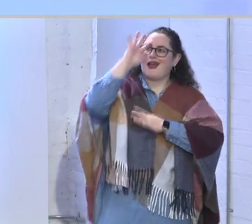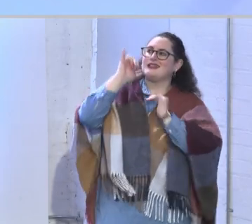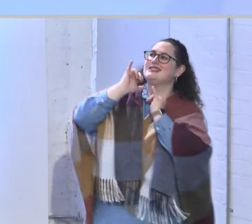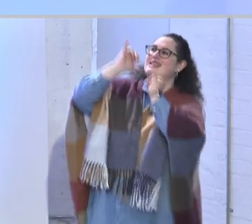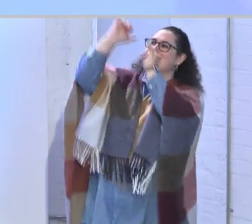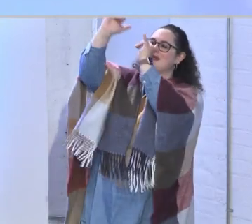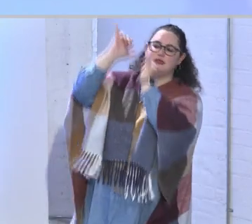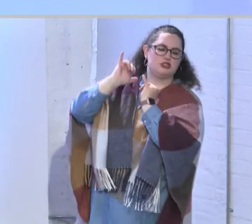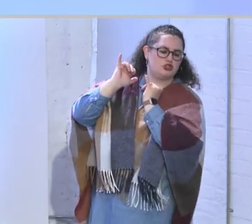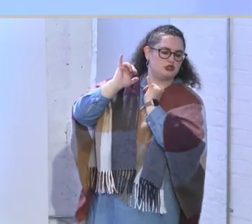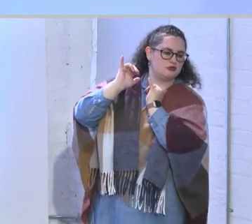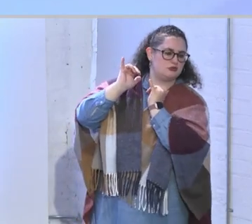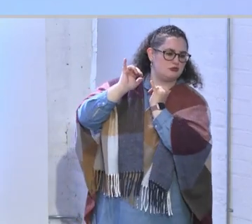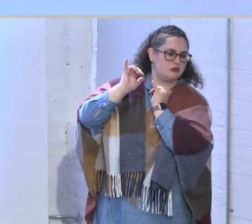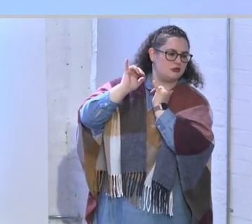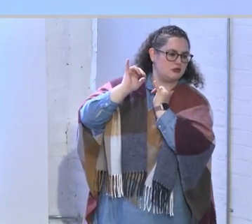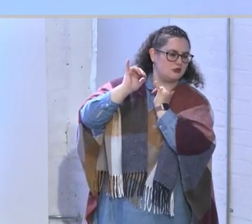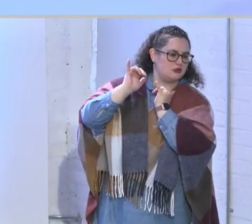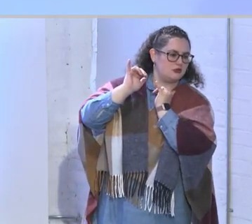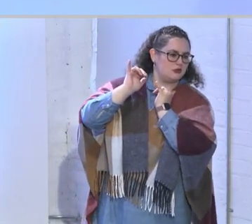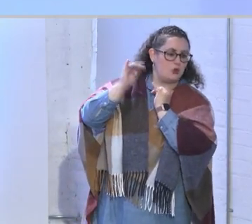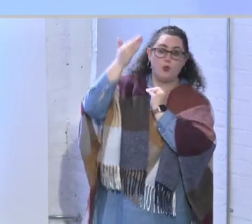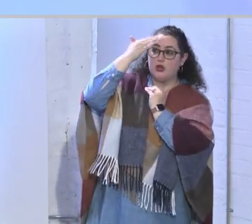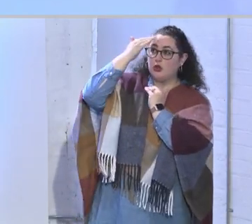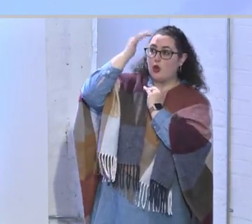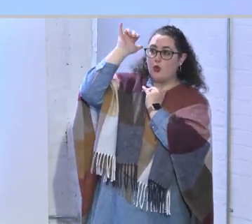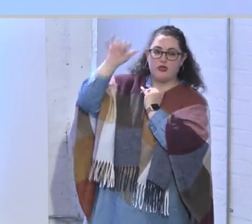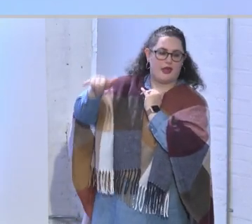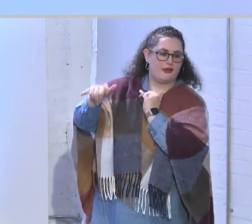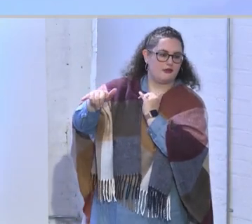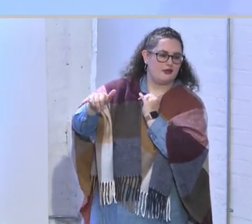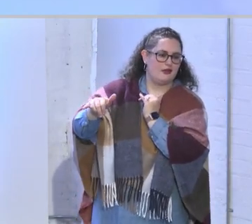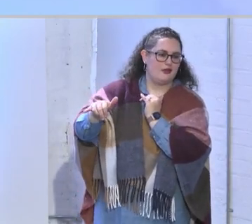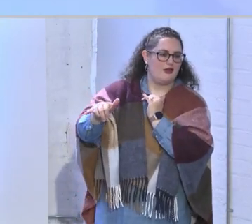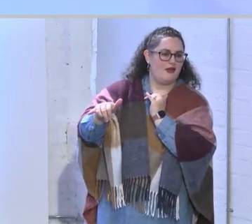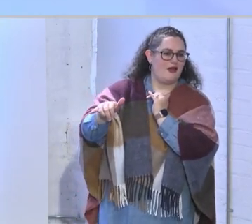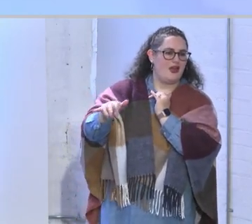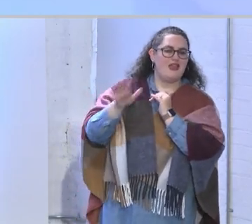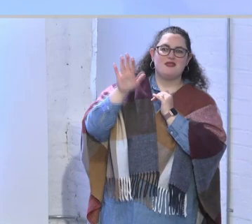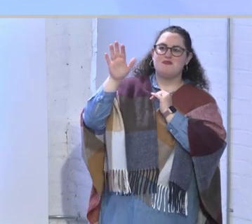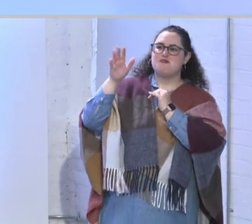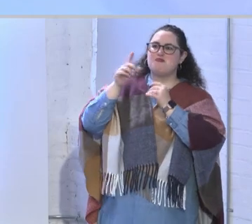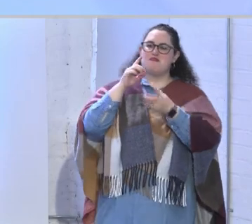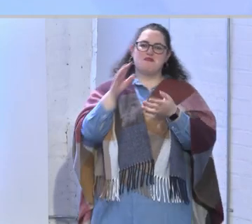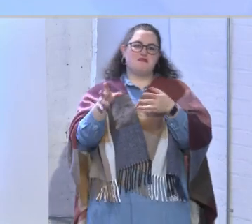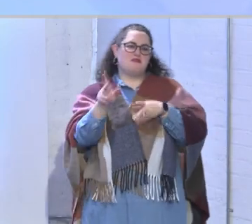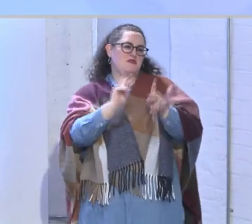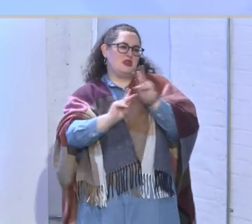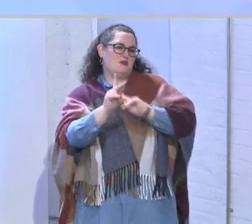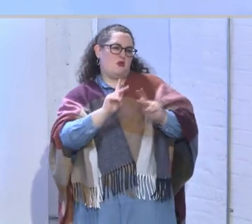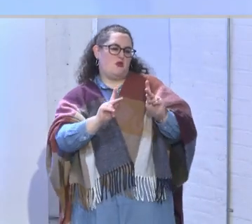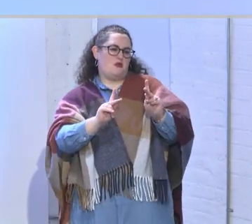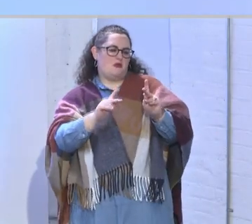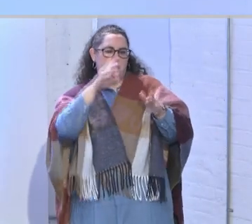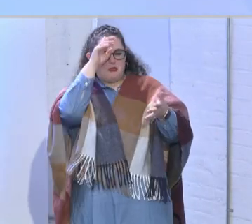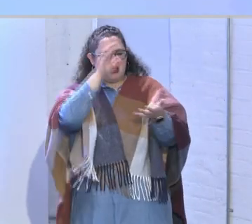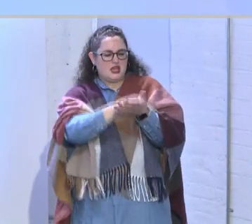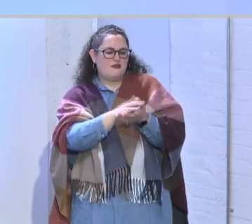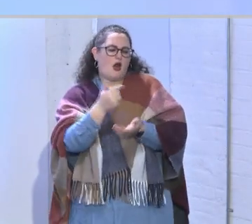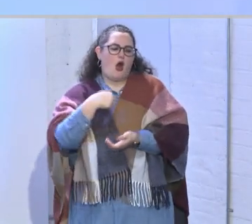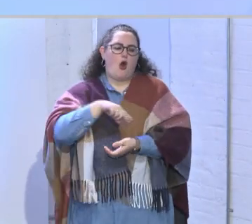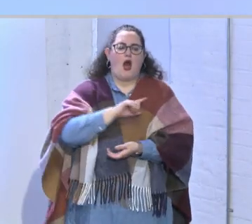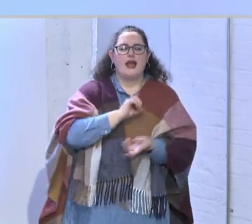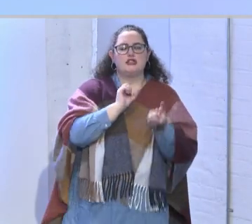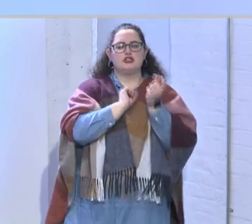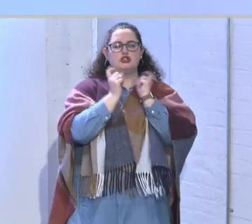can find acceptance in Christ, that means that God will accept your lifestyle and anything that we choose to do, then I have to